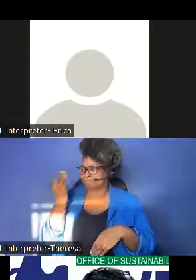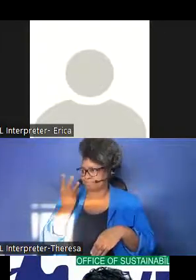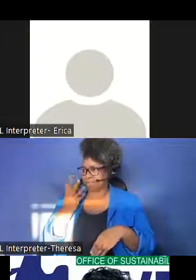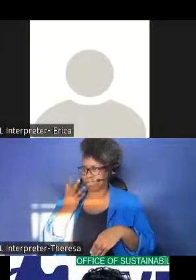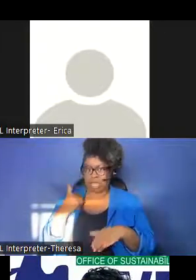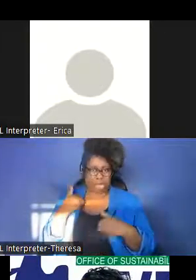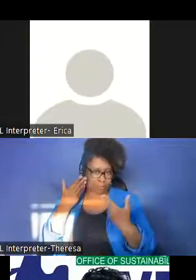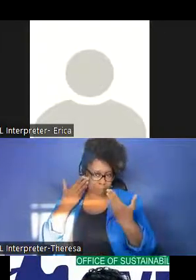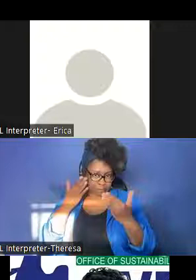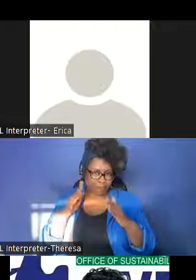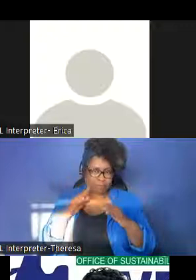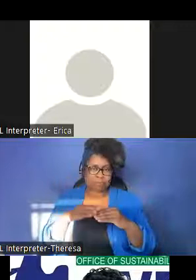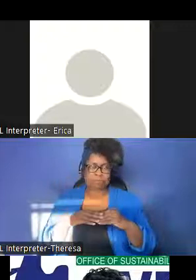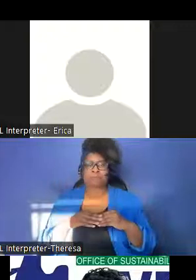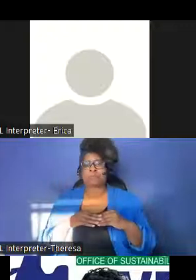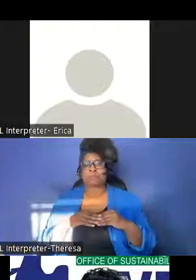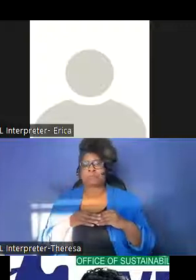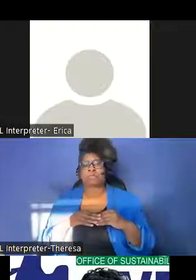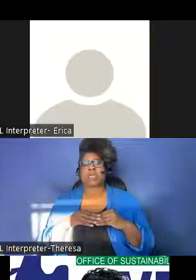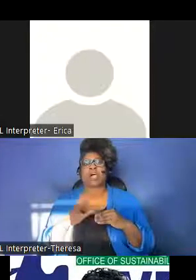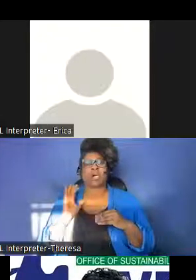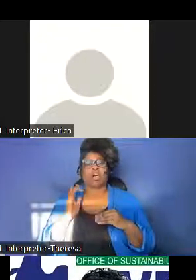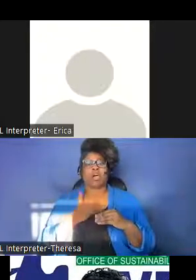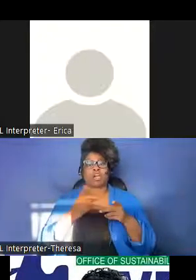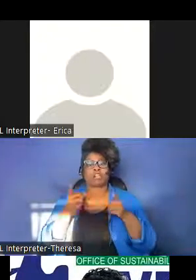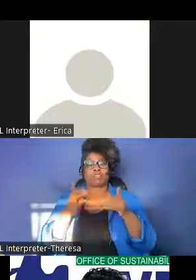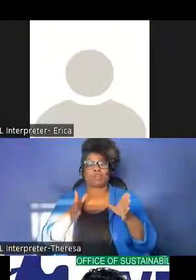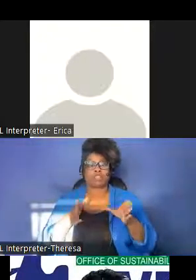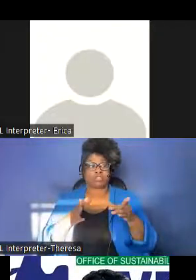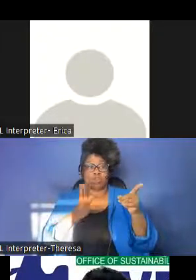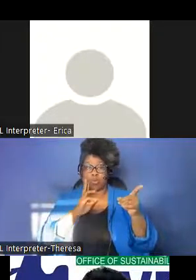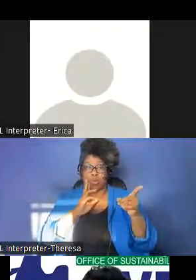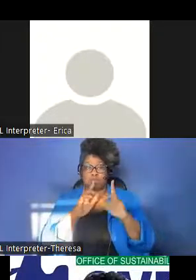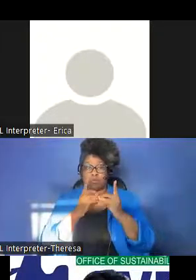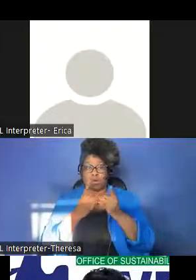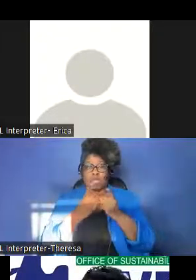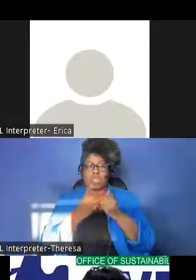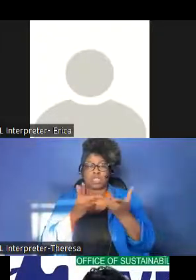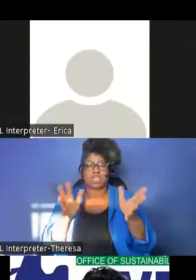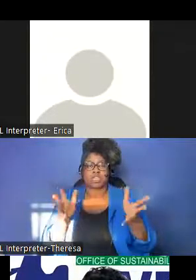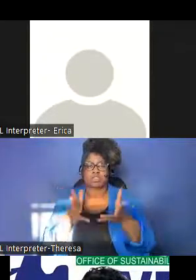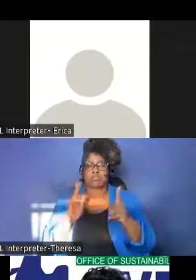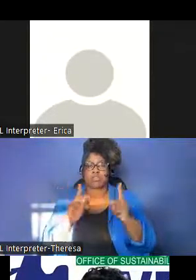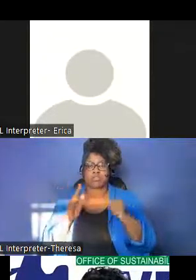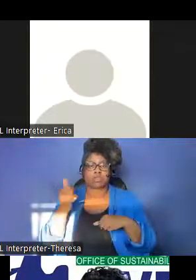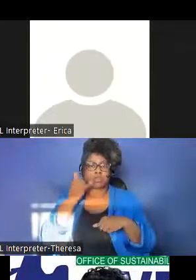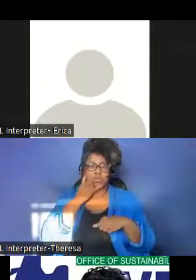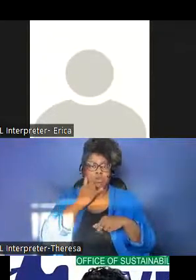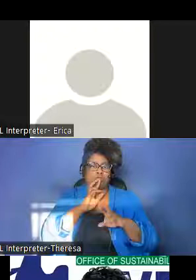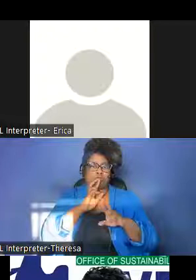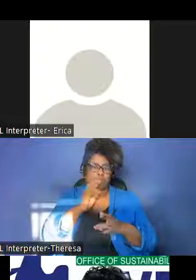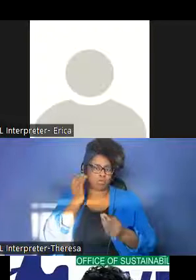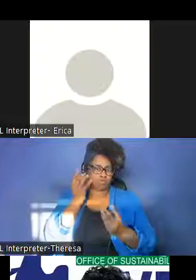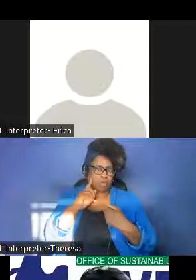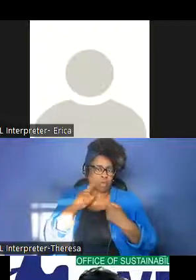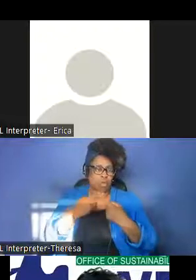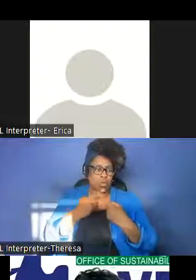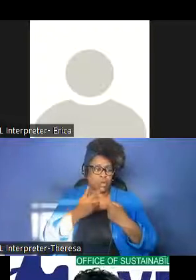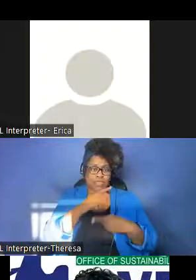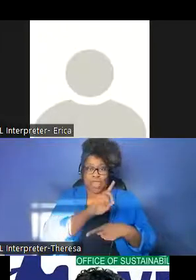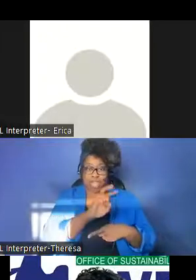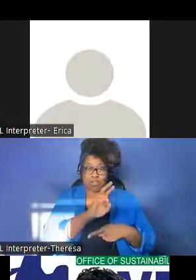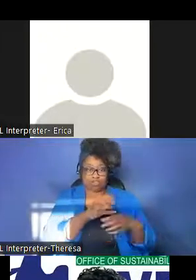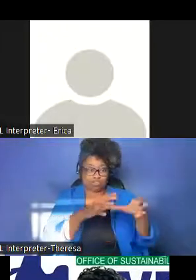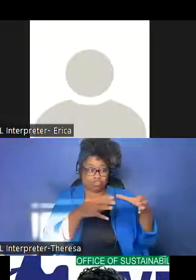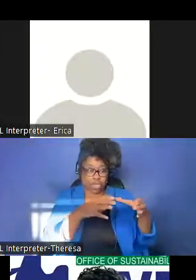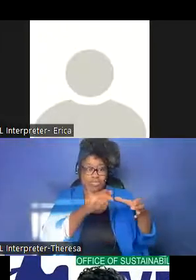to me. I know that our director of the water department encourages people to call and report when the drains need to be cleared out, but I did not realize